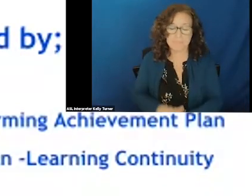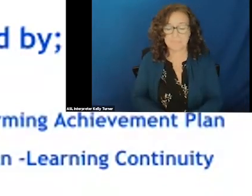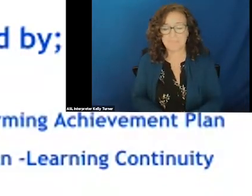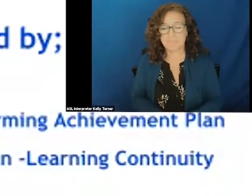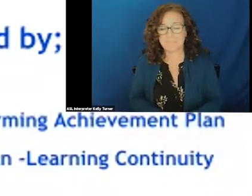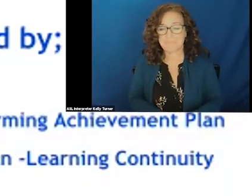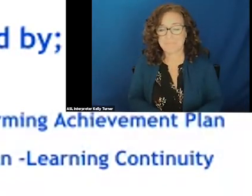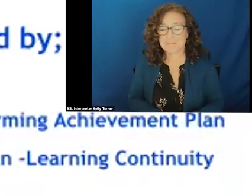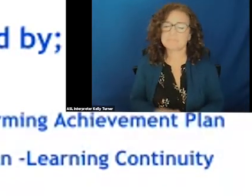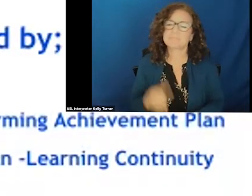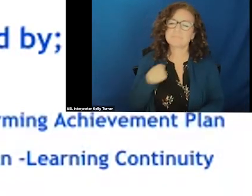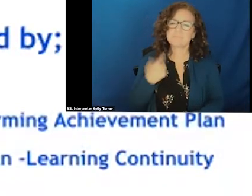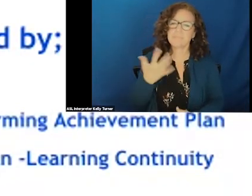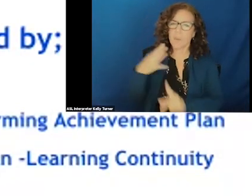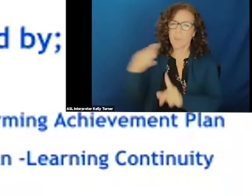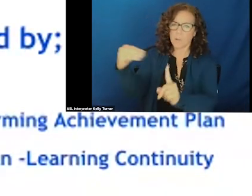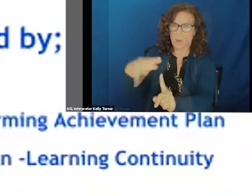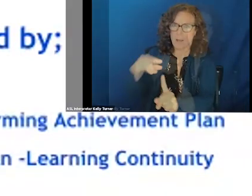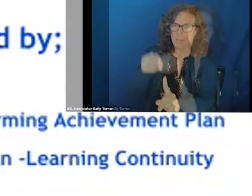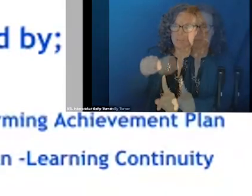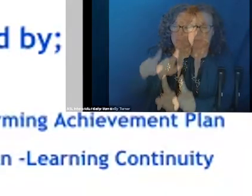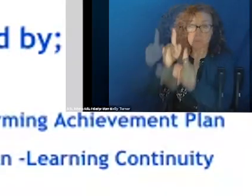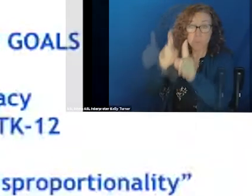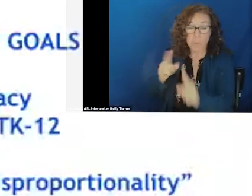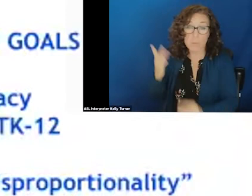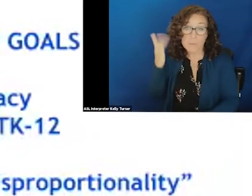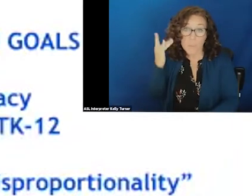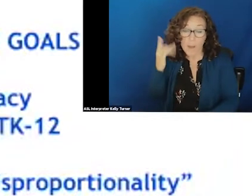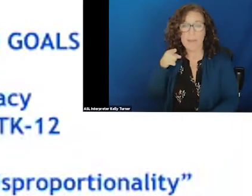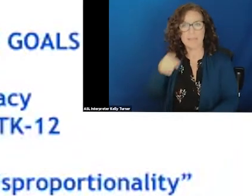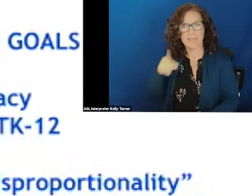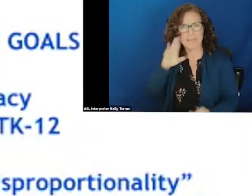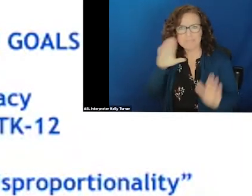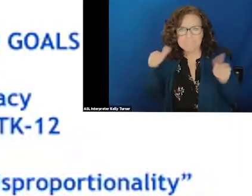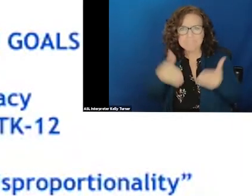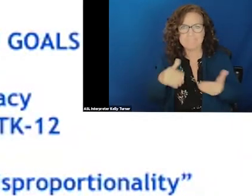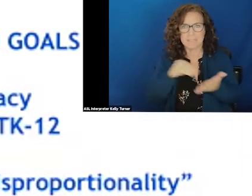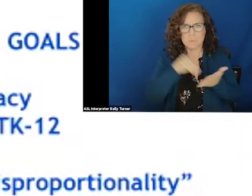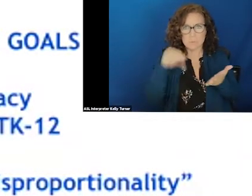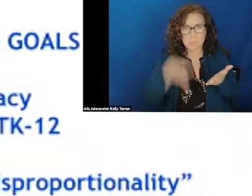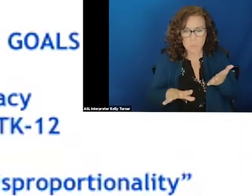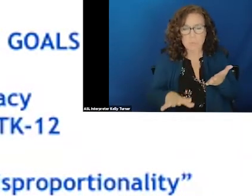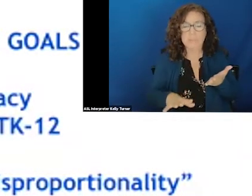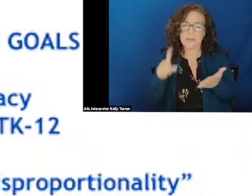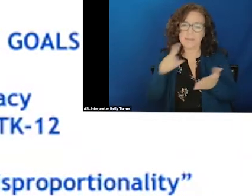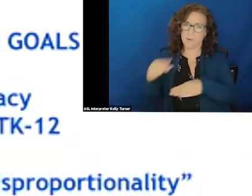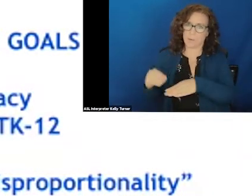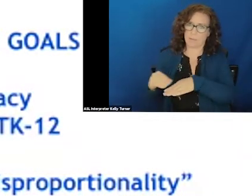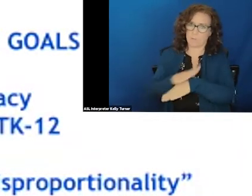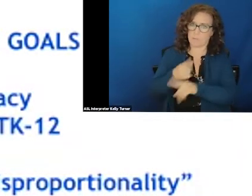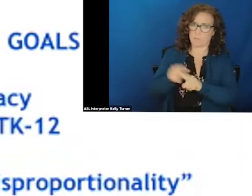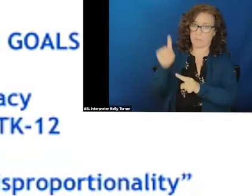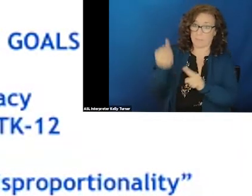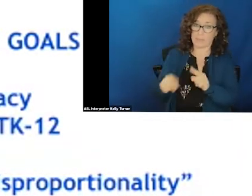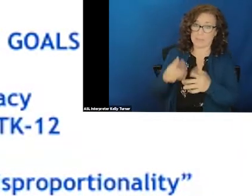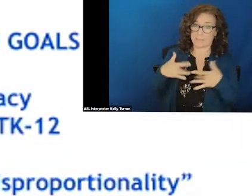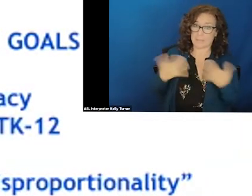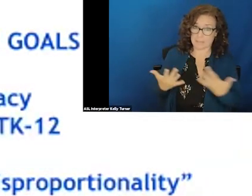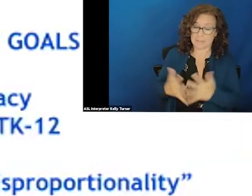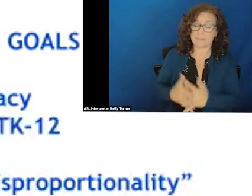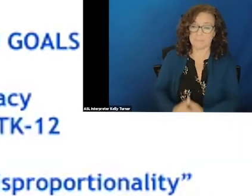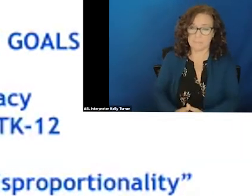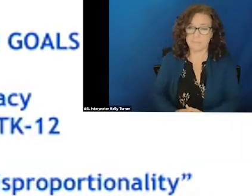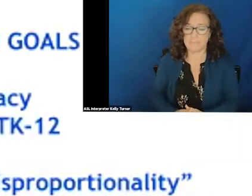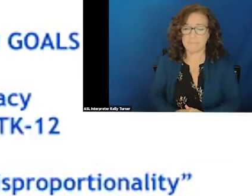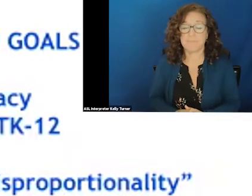outreach events. In our next slide, you'll notice, so what are the student-centered goals? What is it that we want to achieve? We